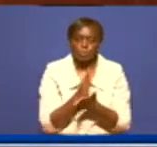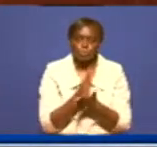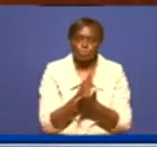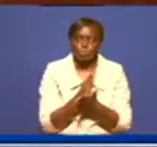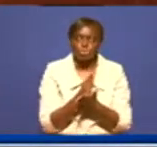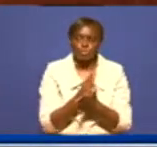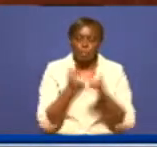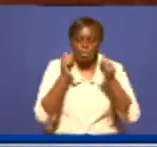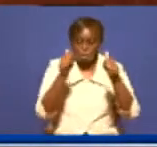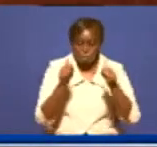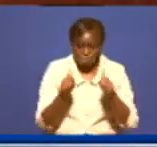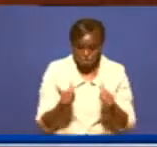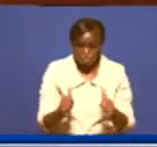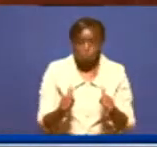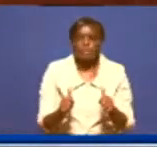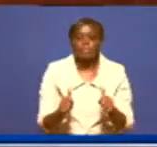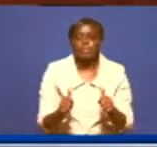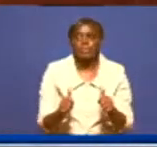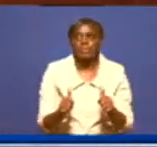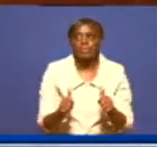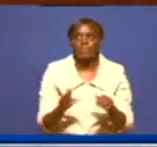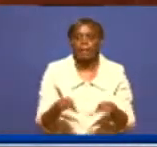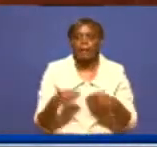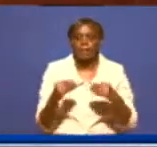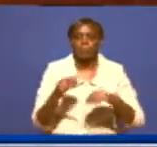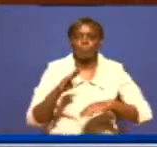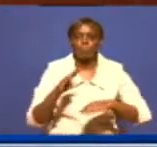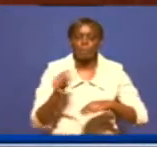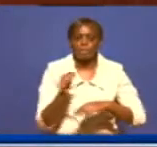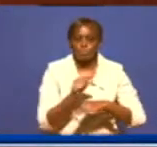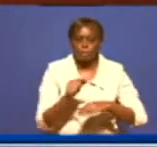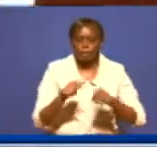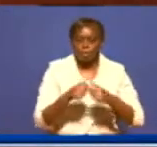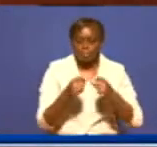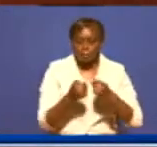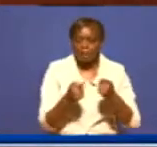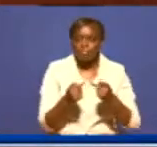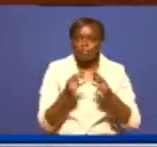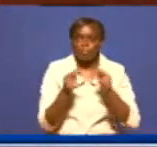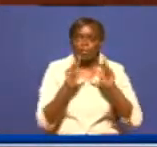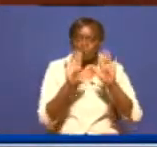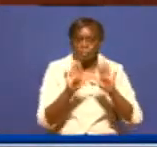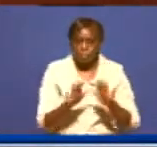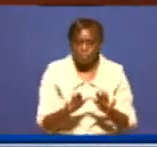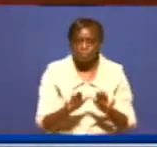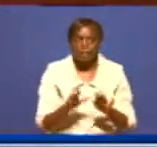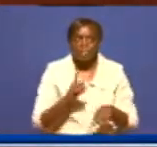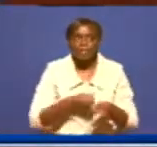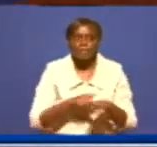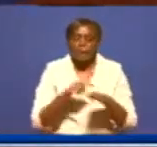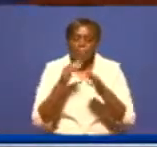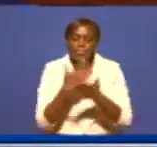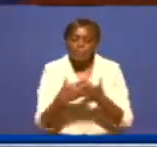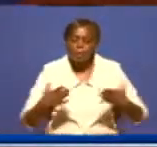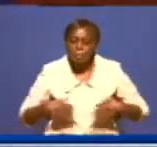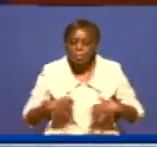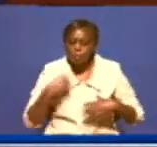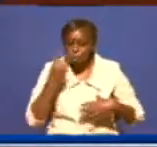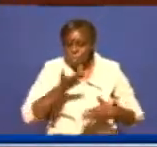notice. Another one is damage. I think it is important. Madam Speaker, when some of the people who own